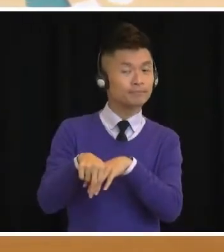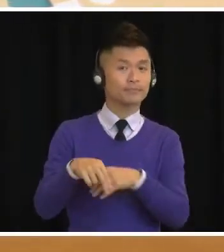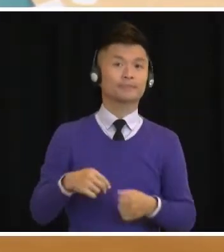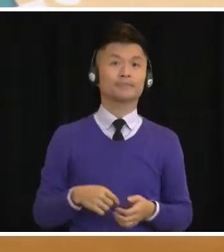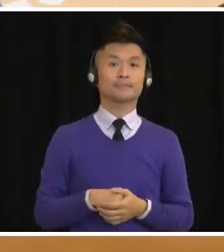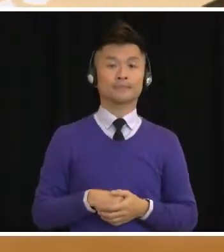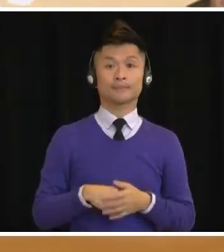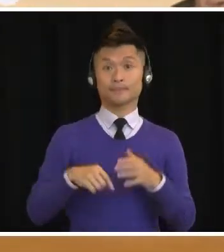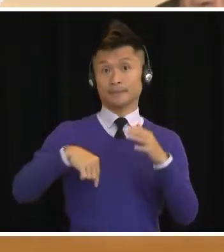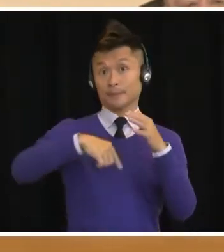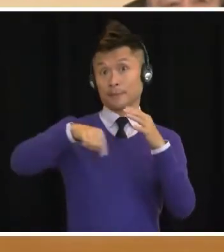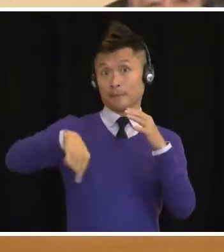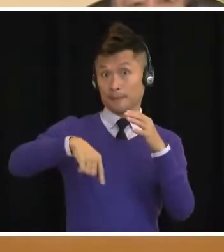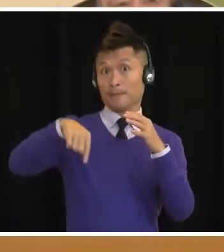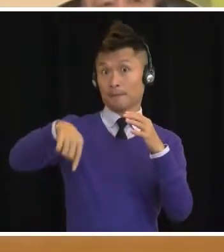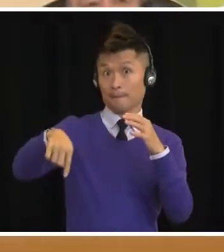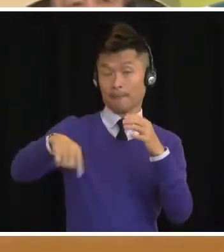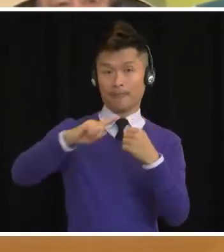They also discuss